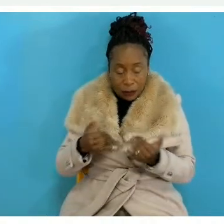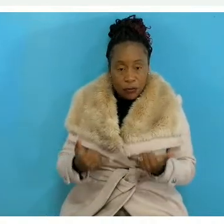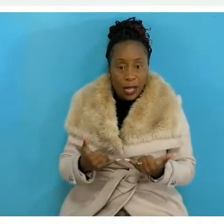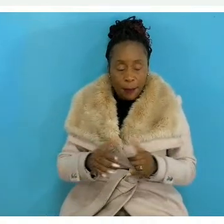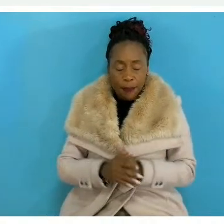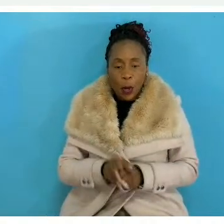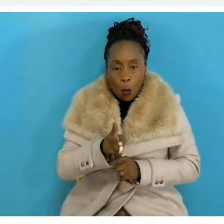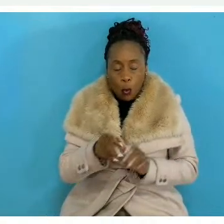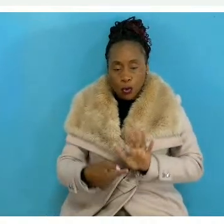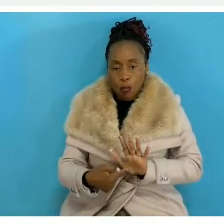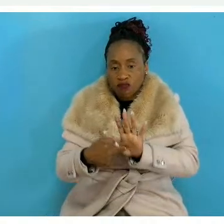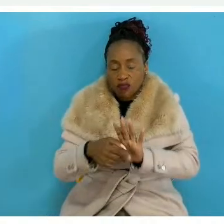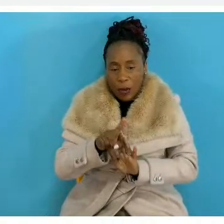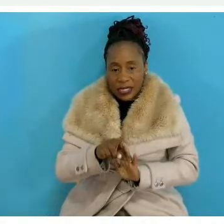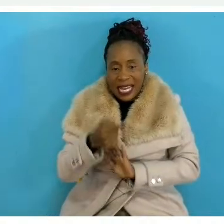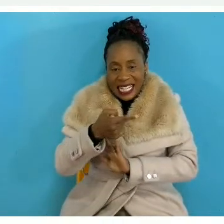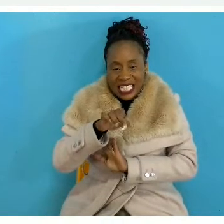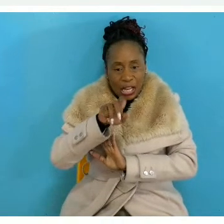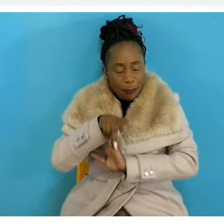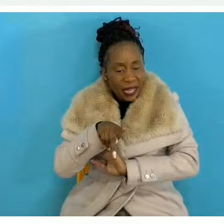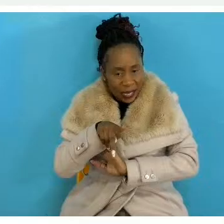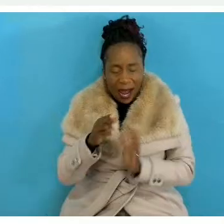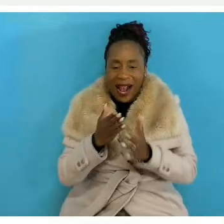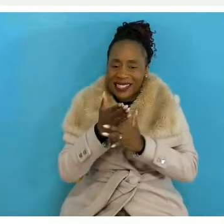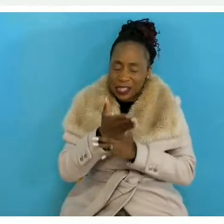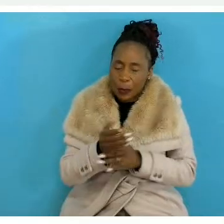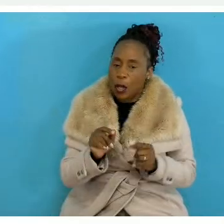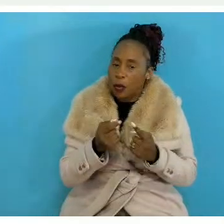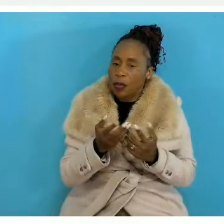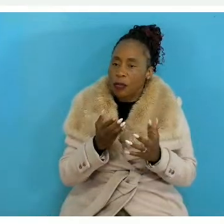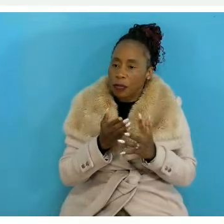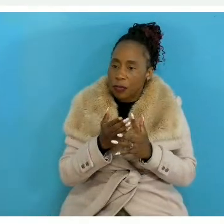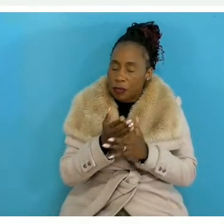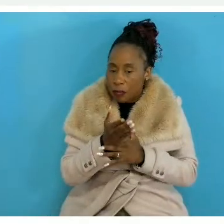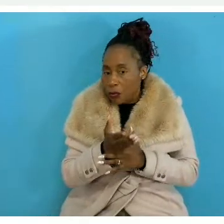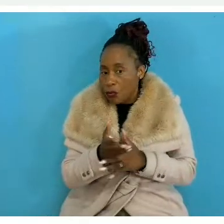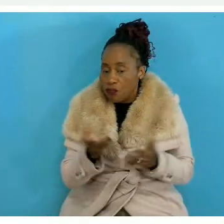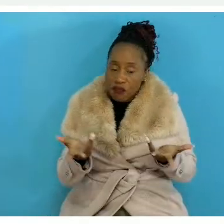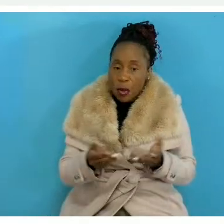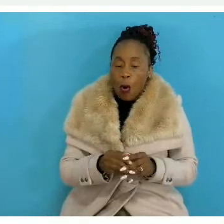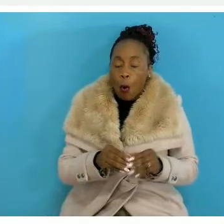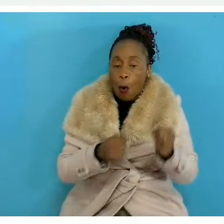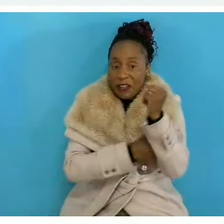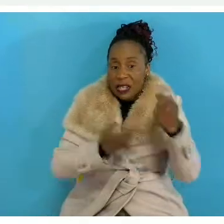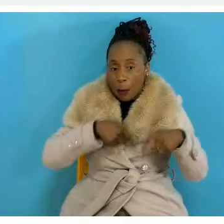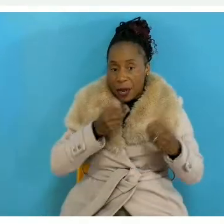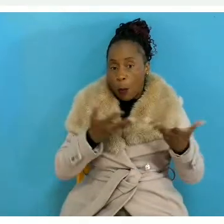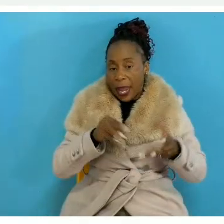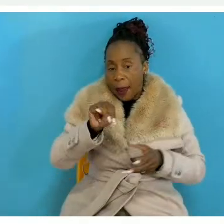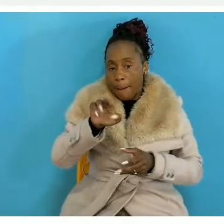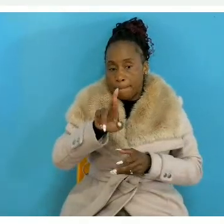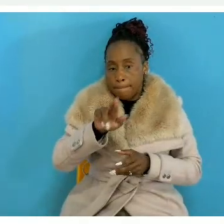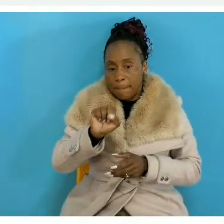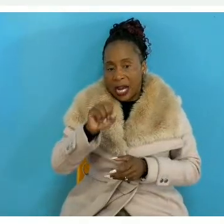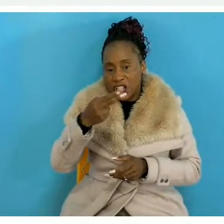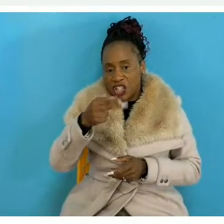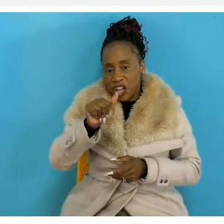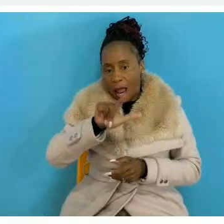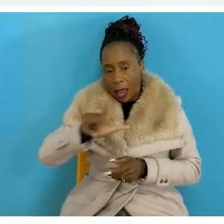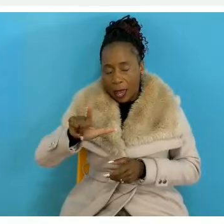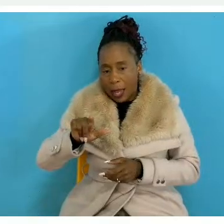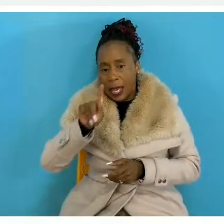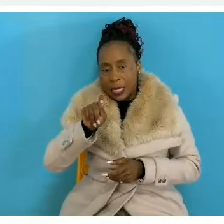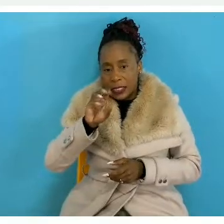to indicate that GEP is accessible through our offices, which is in Marshalltown. We also got a satellite office that